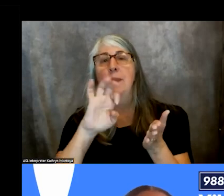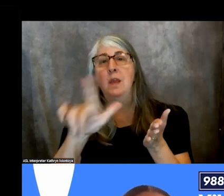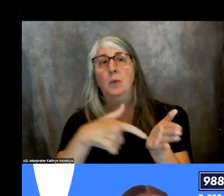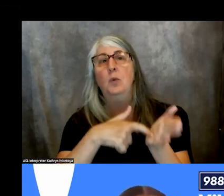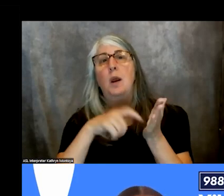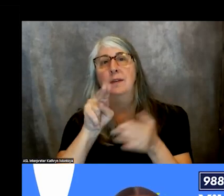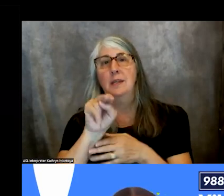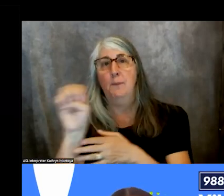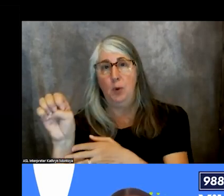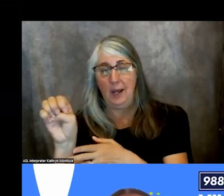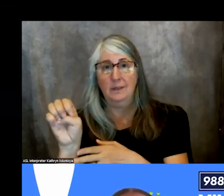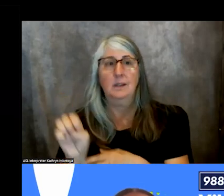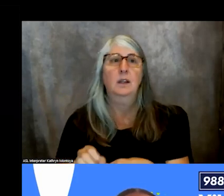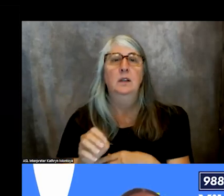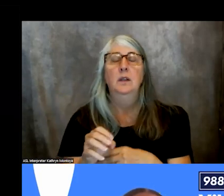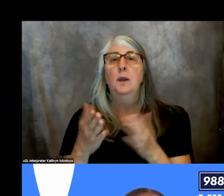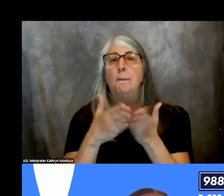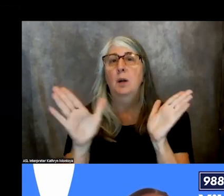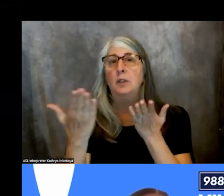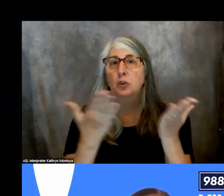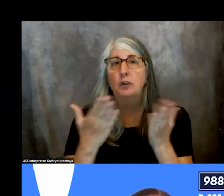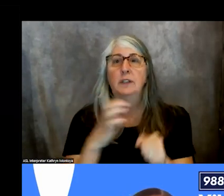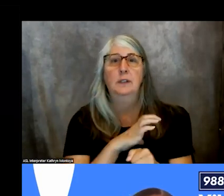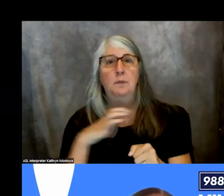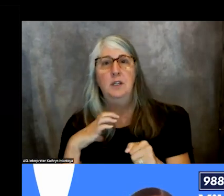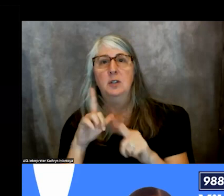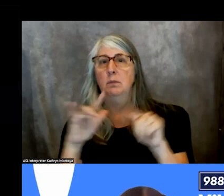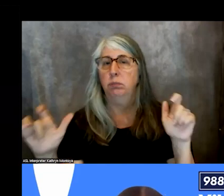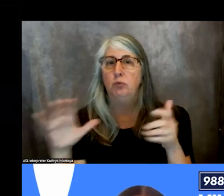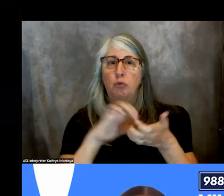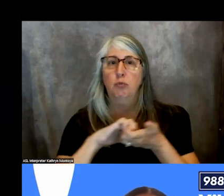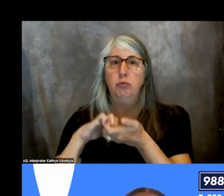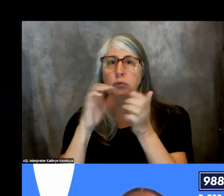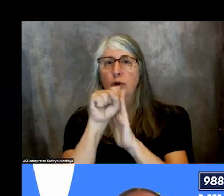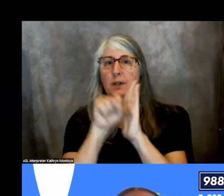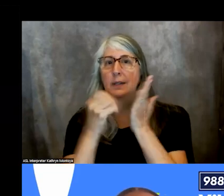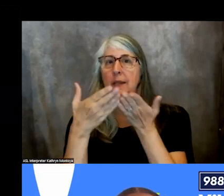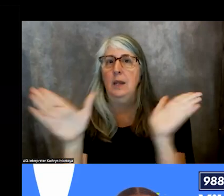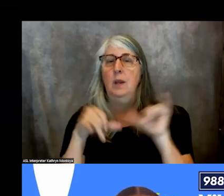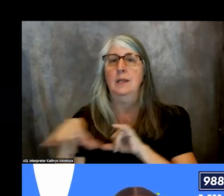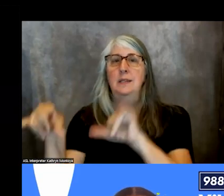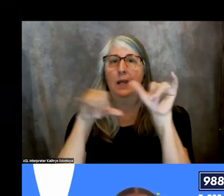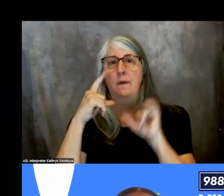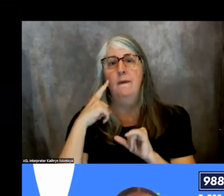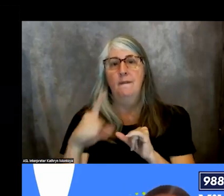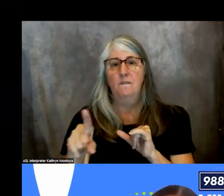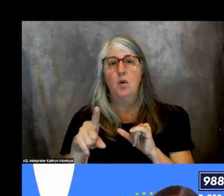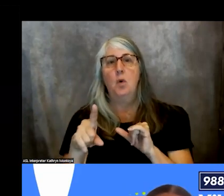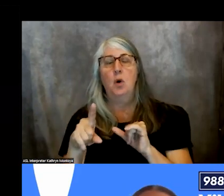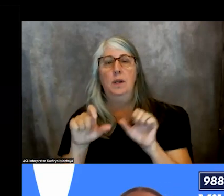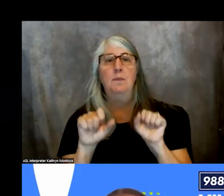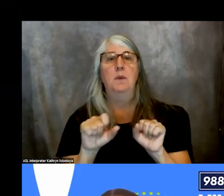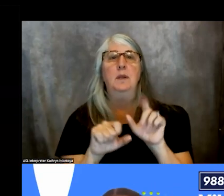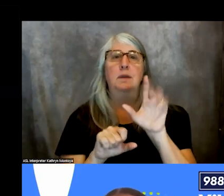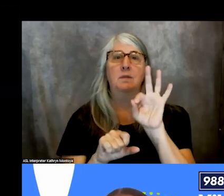and Public Service Commission to collaborate and develop a statewide standard for dual capabilities of 911